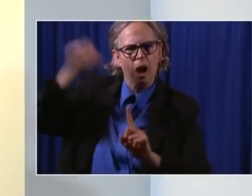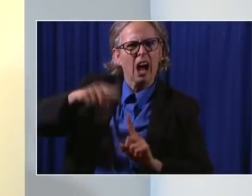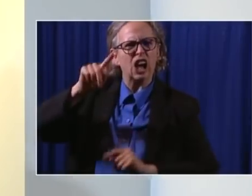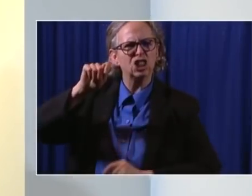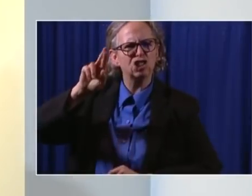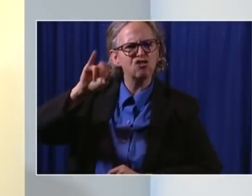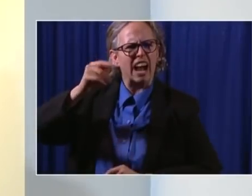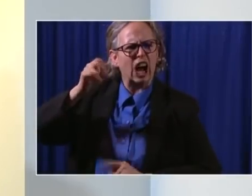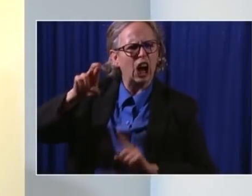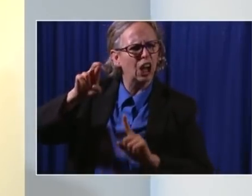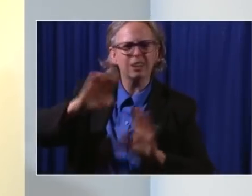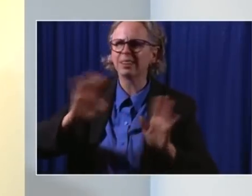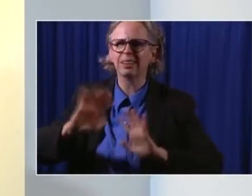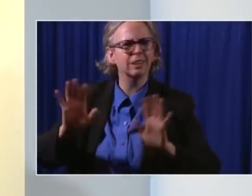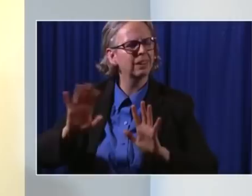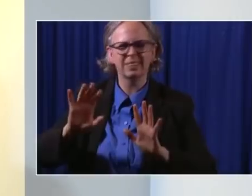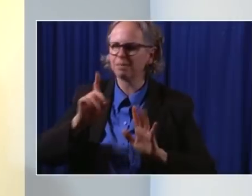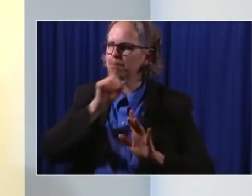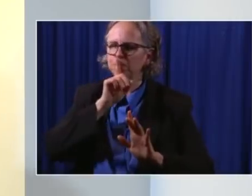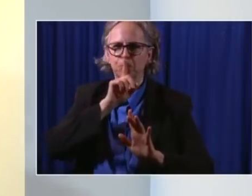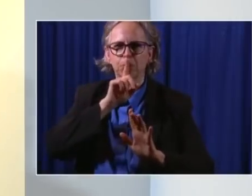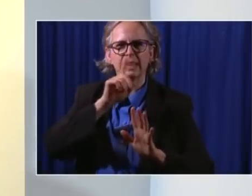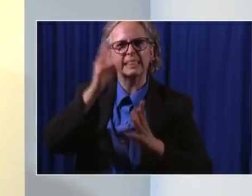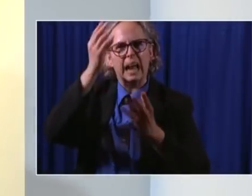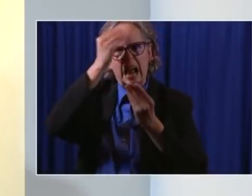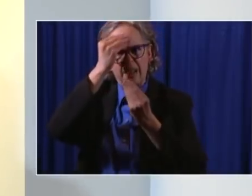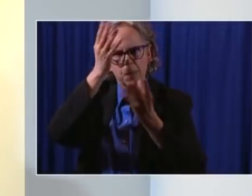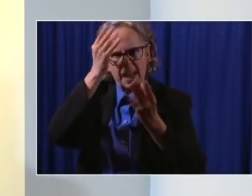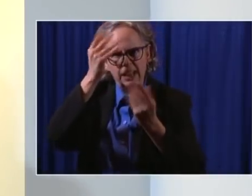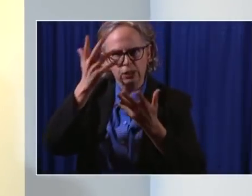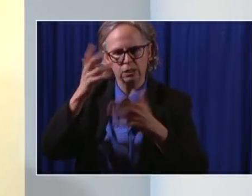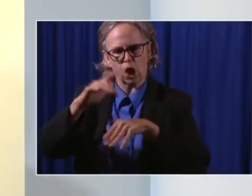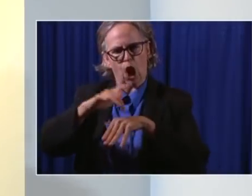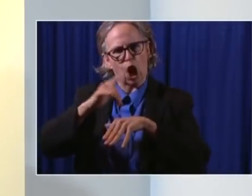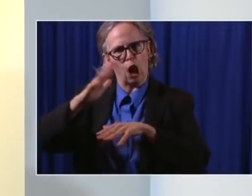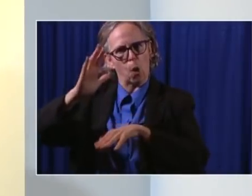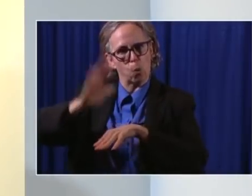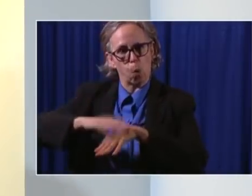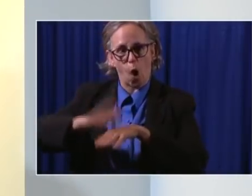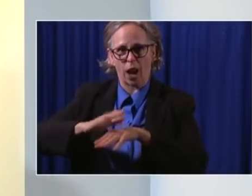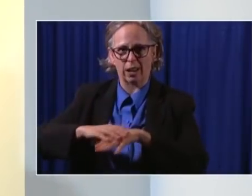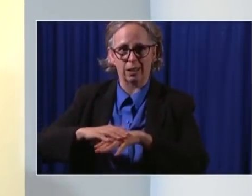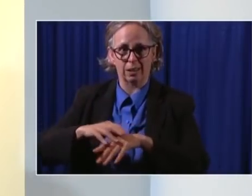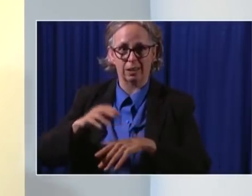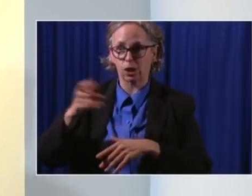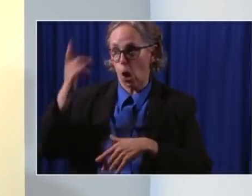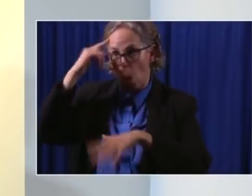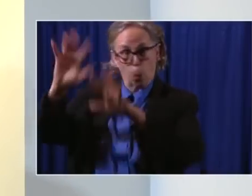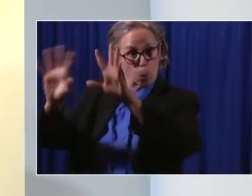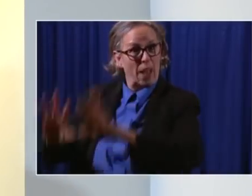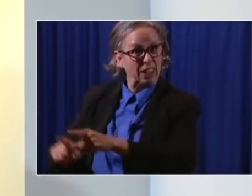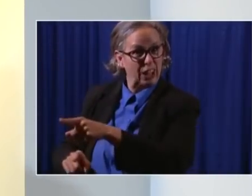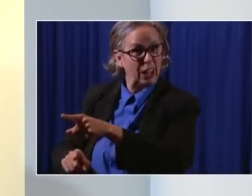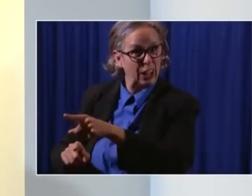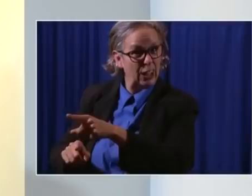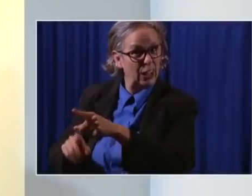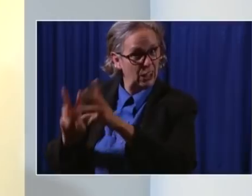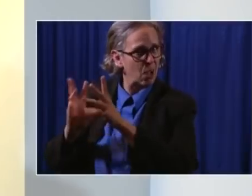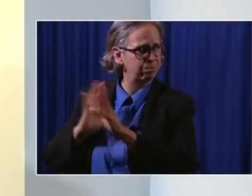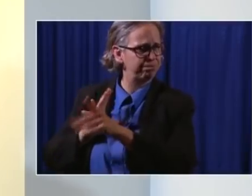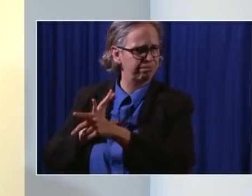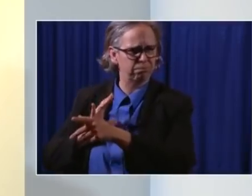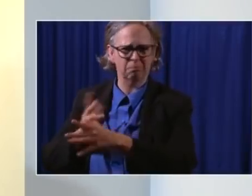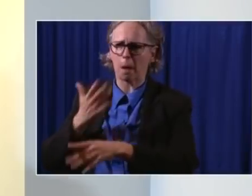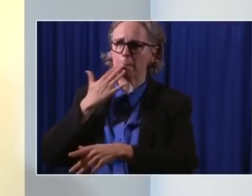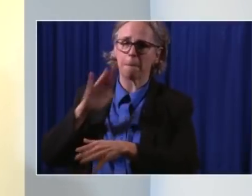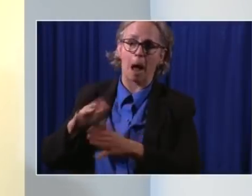as an early warning system. He talked about it as a weather forecast. It's like, look, you know, you may have some severe things coming at least, but unlike a